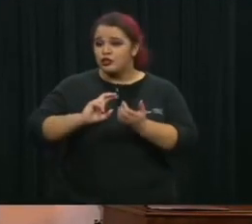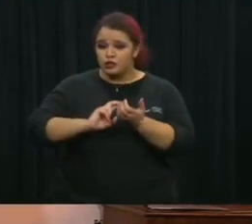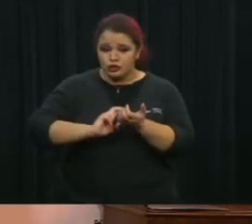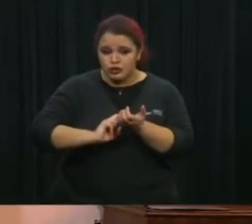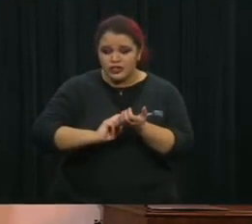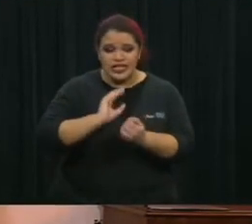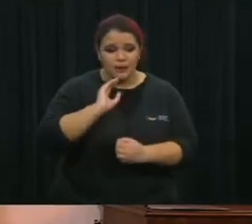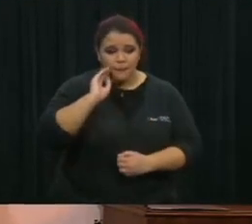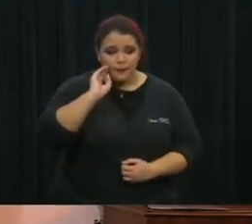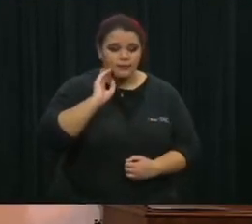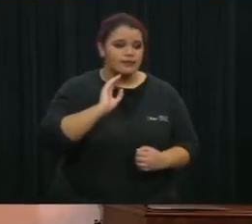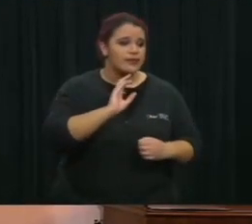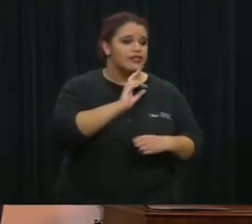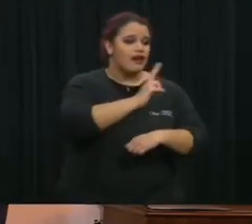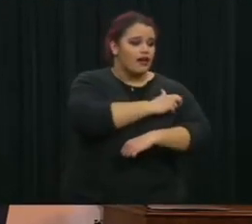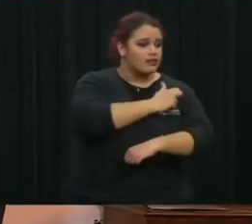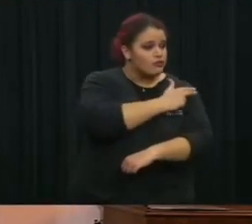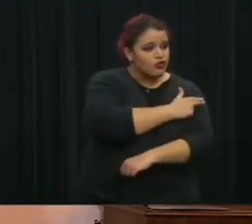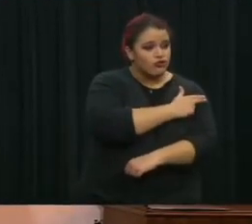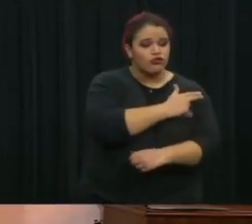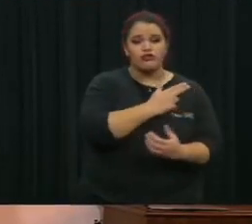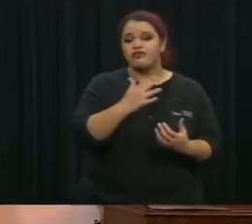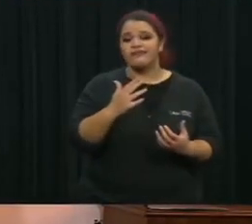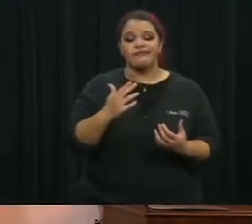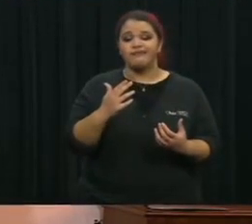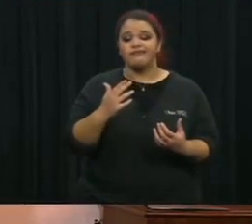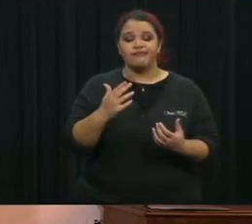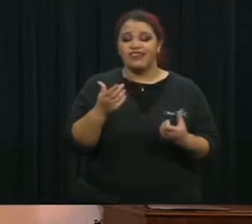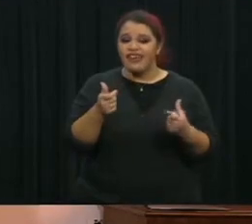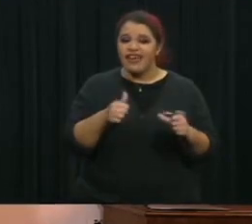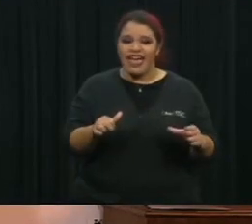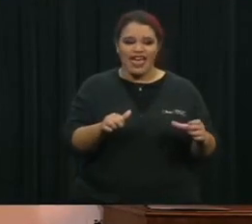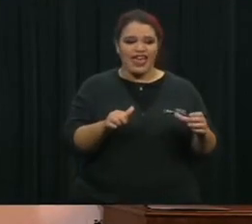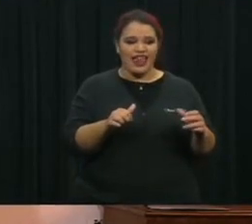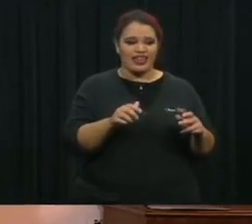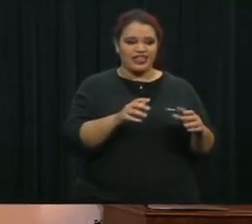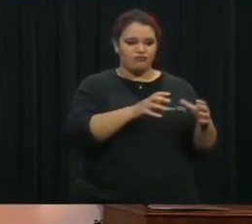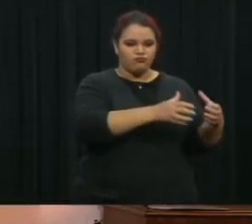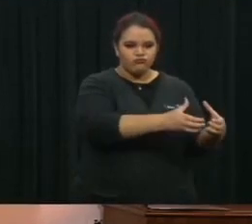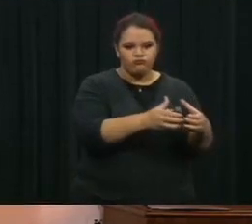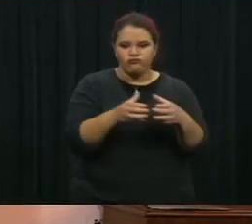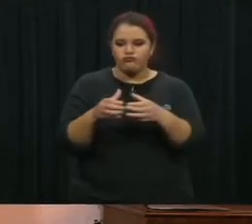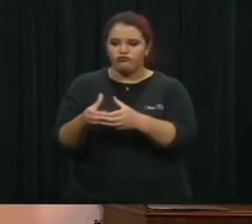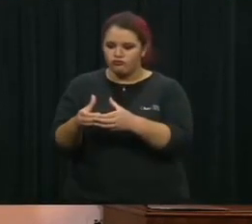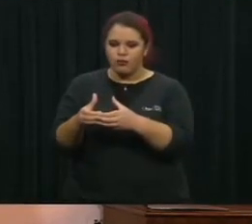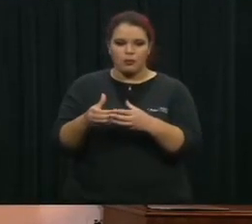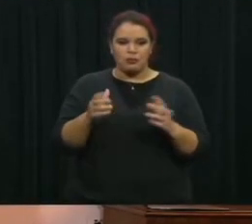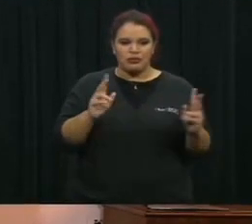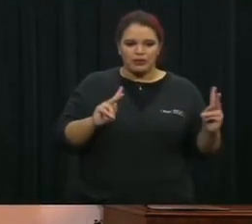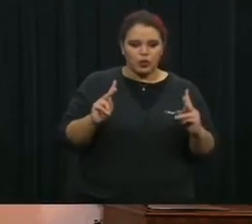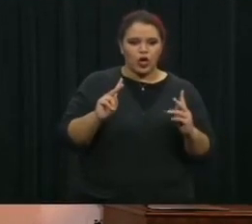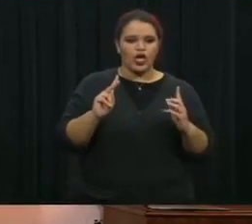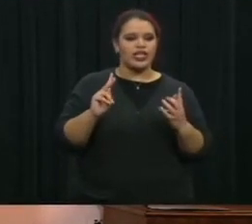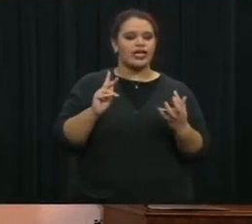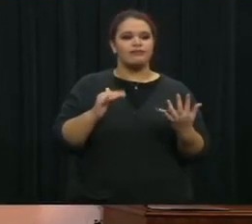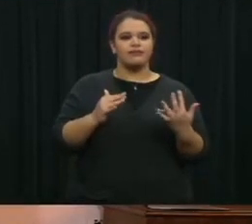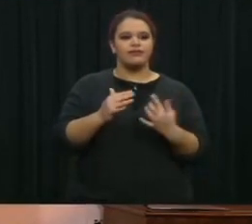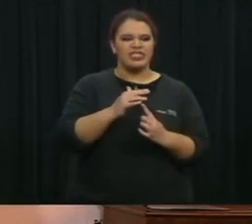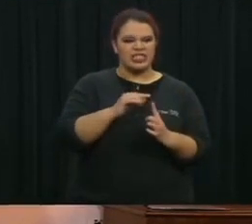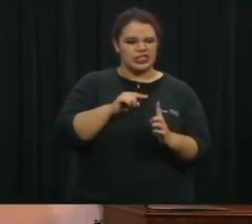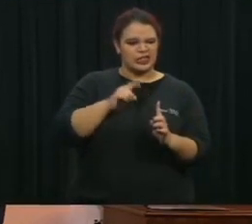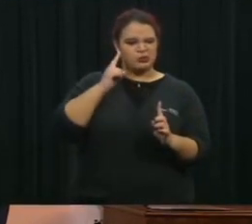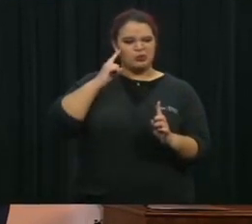homes, to hospitals, to anyone who is encountering someone who you suspect or is diagnosed